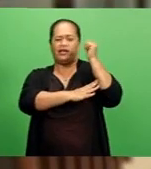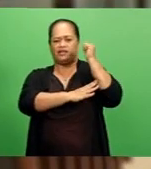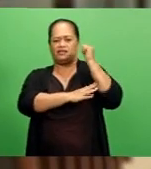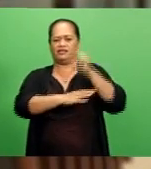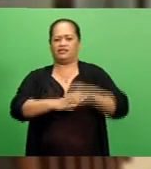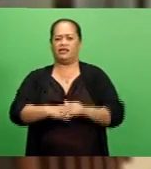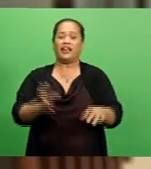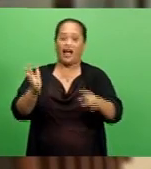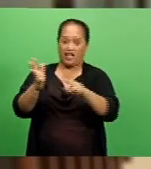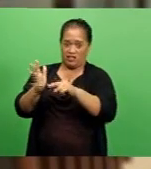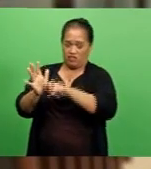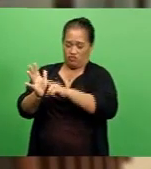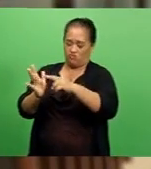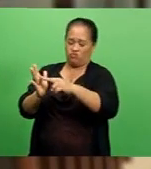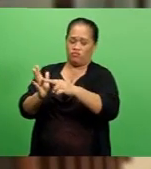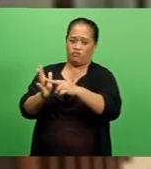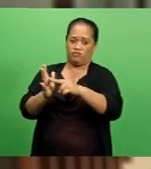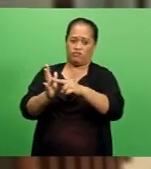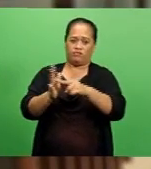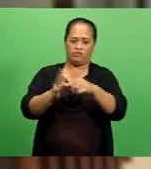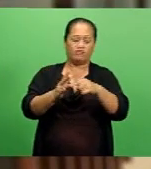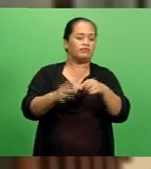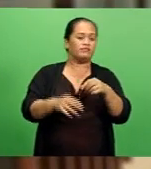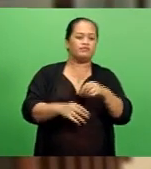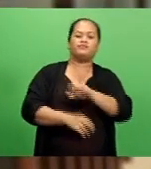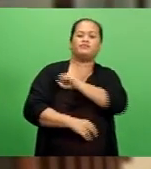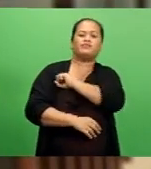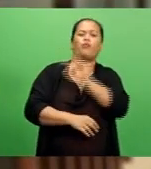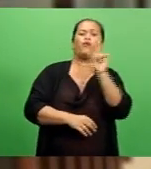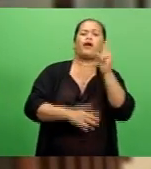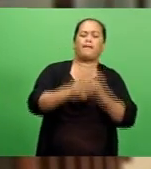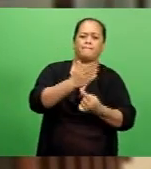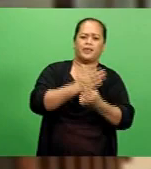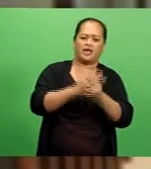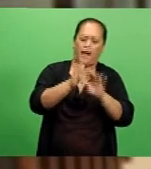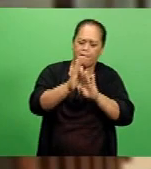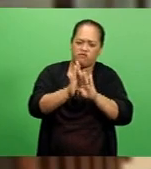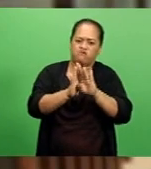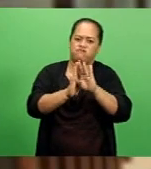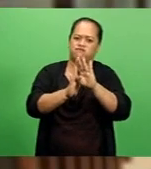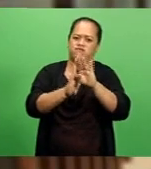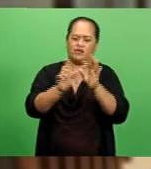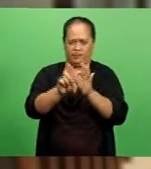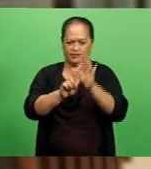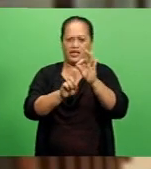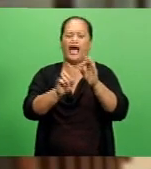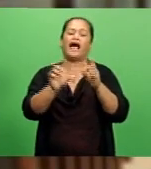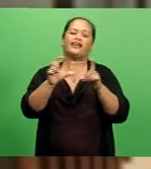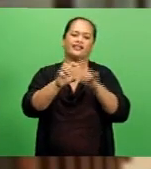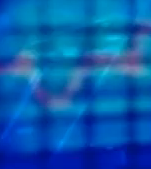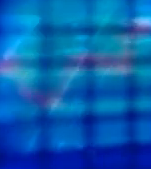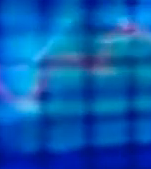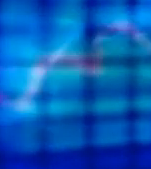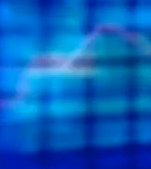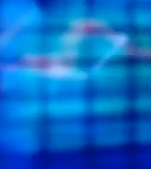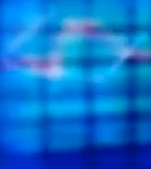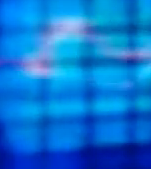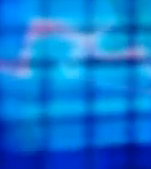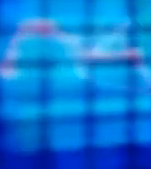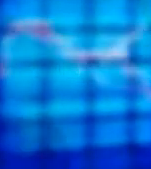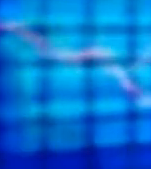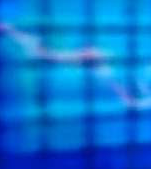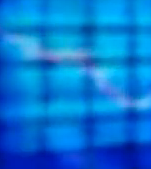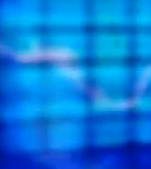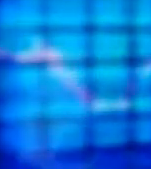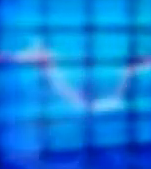economic sentiment improved in December. That's all for this week. From HFC Bank, Vinaka. Here, the